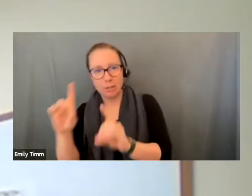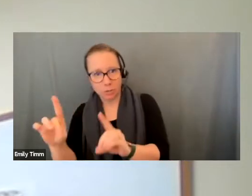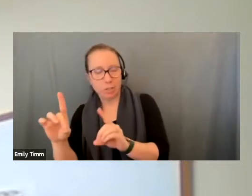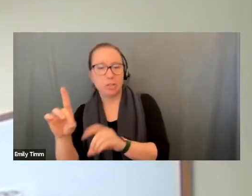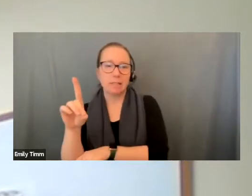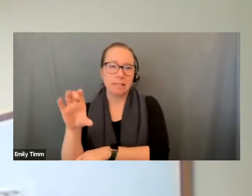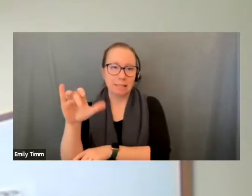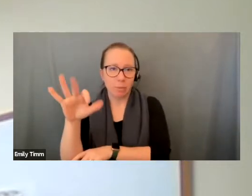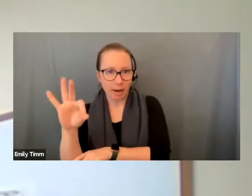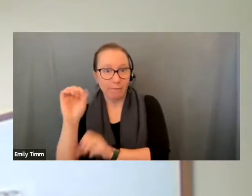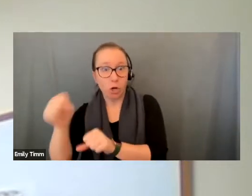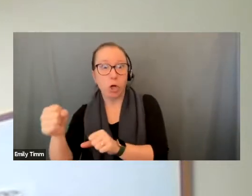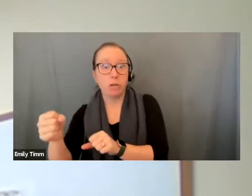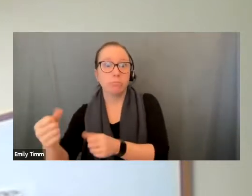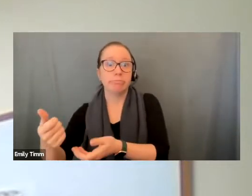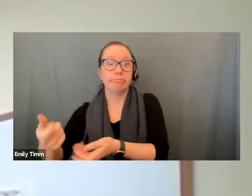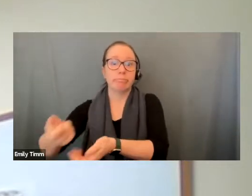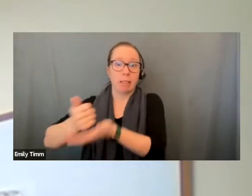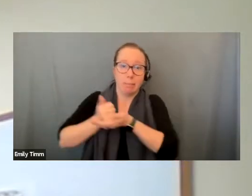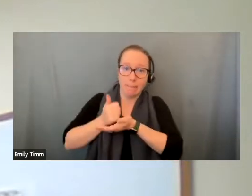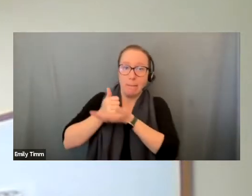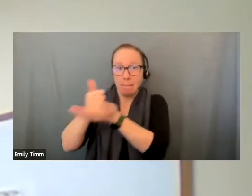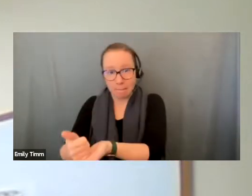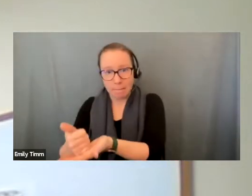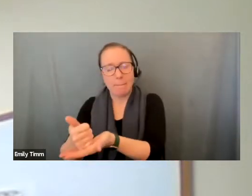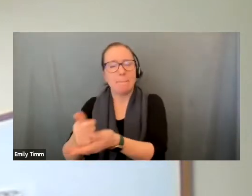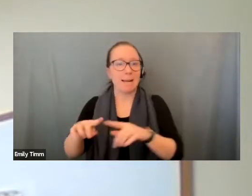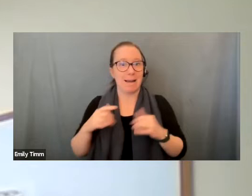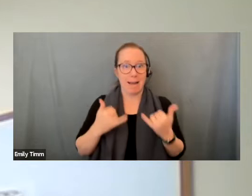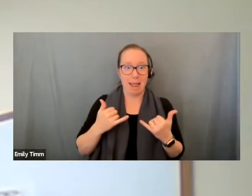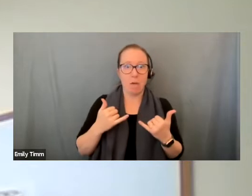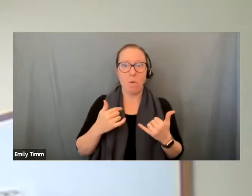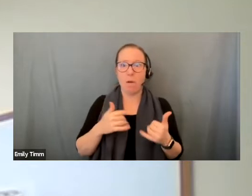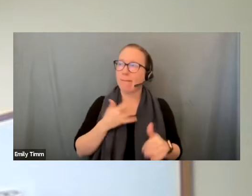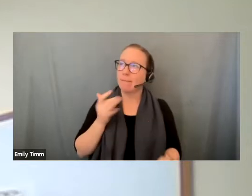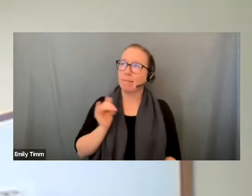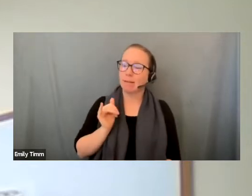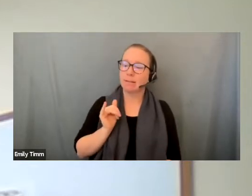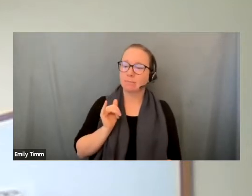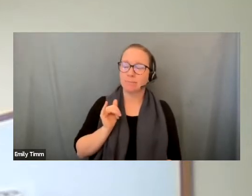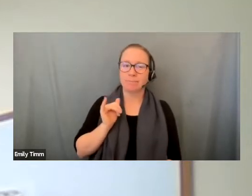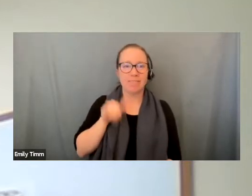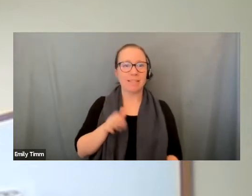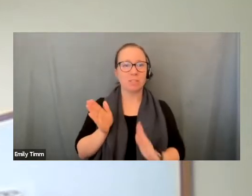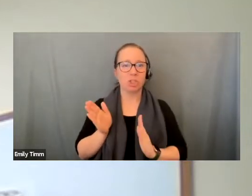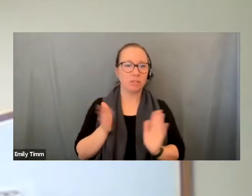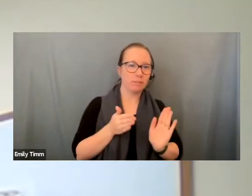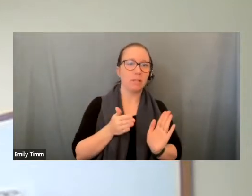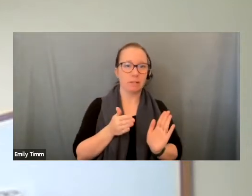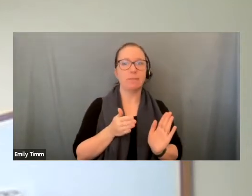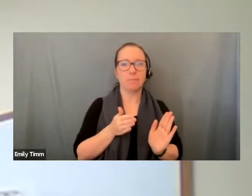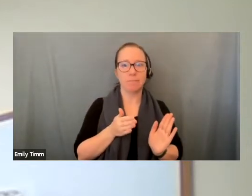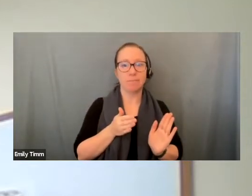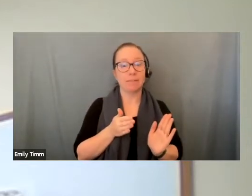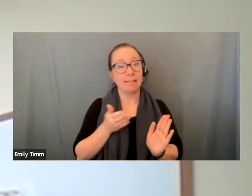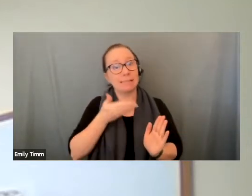care could jump in. I definitely feel like that that has shifted. It